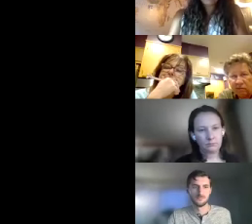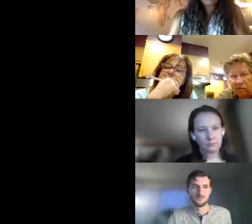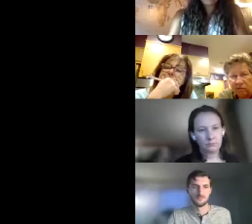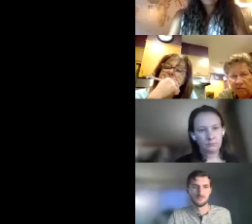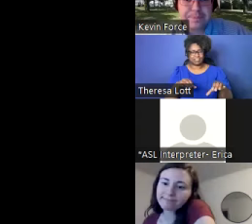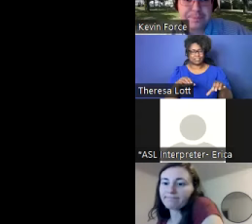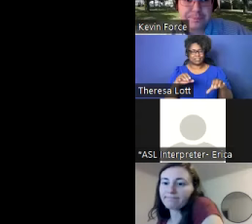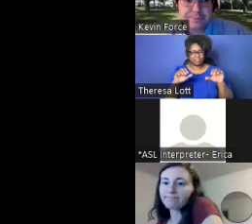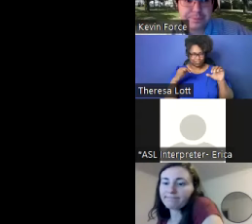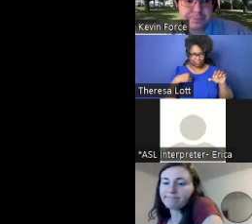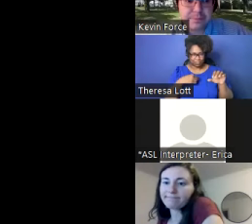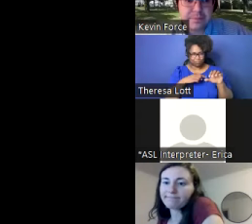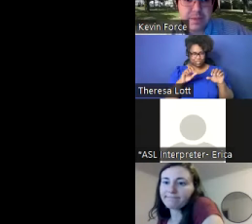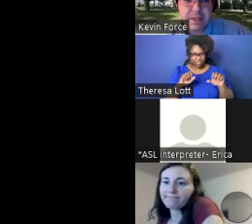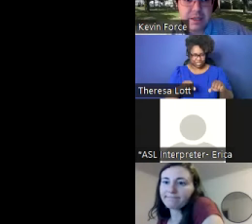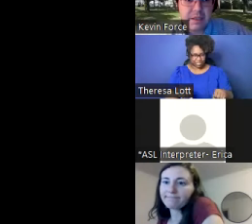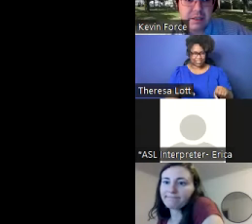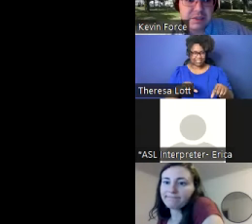can take.